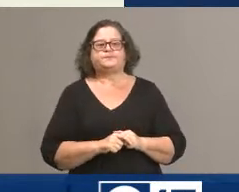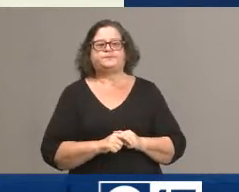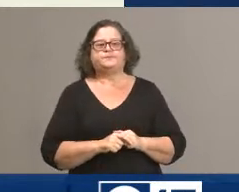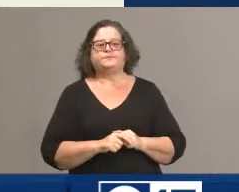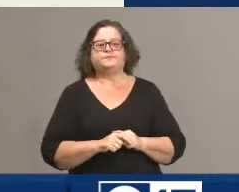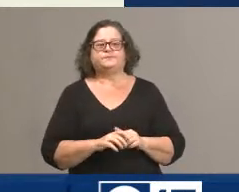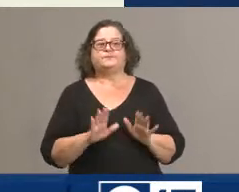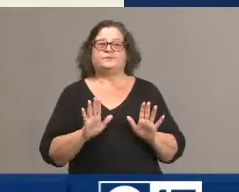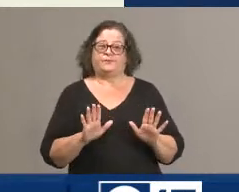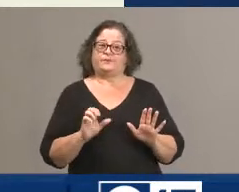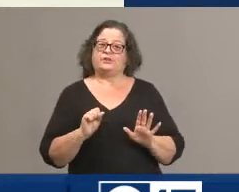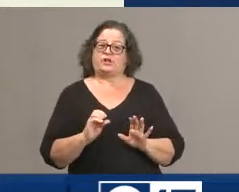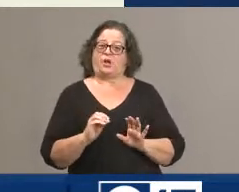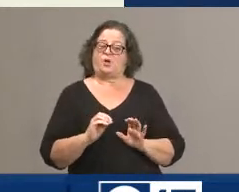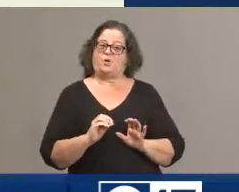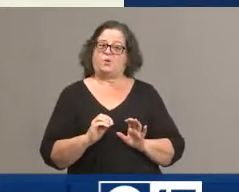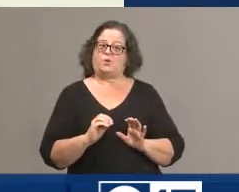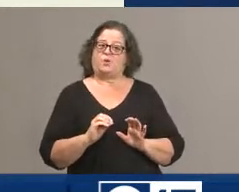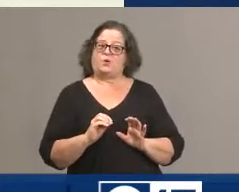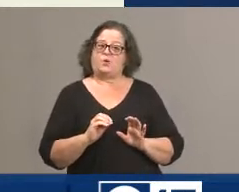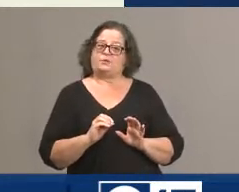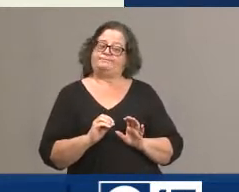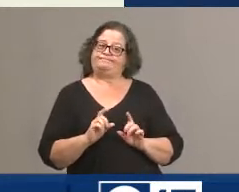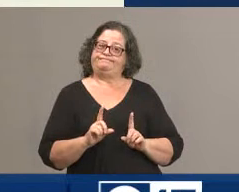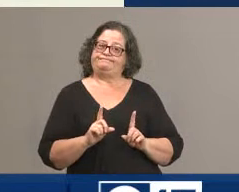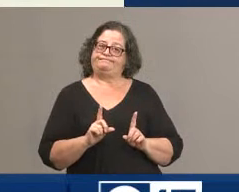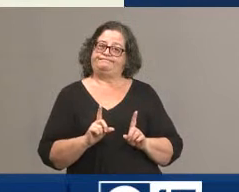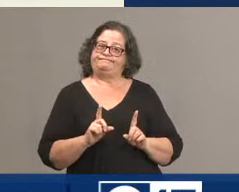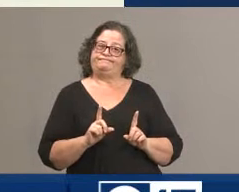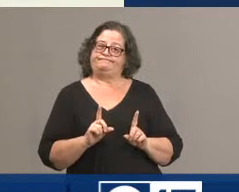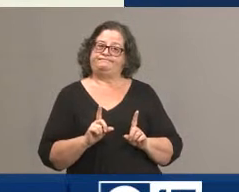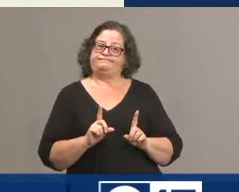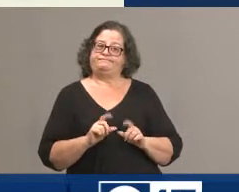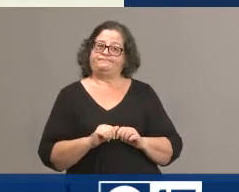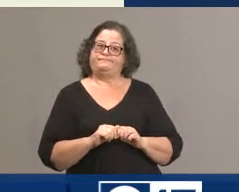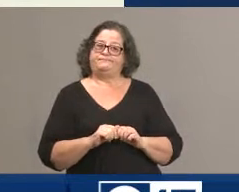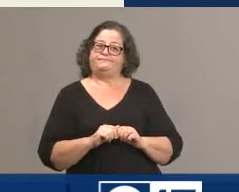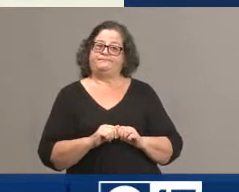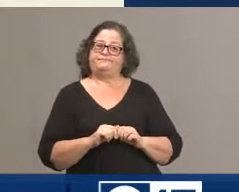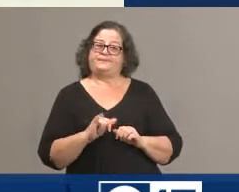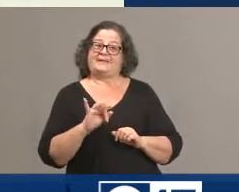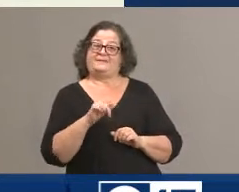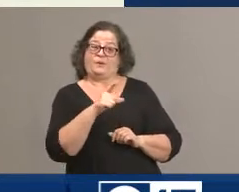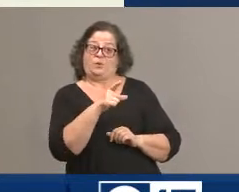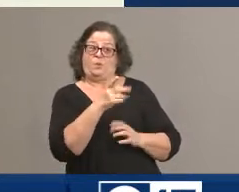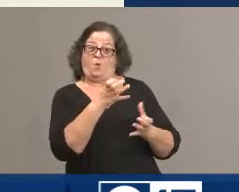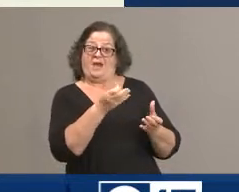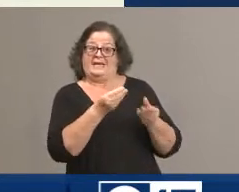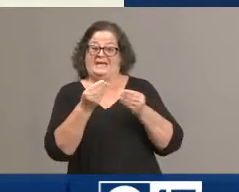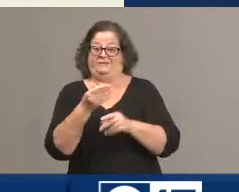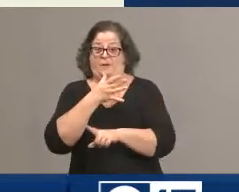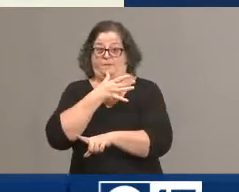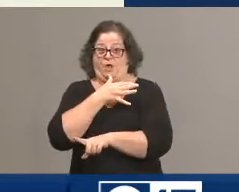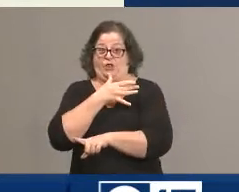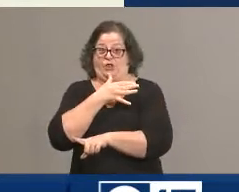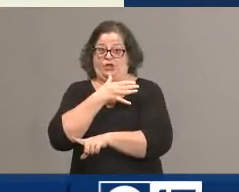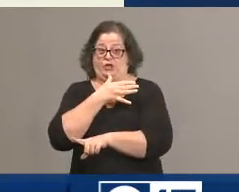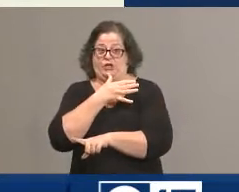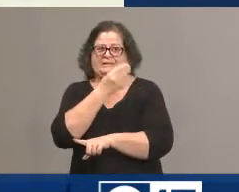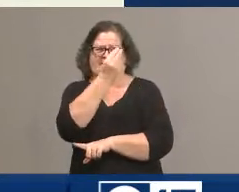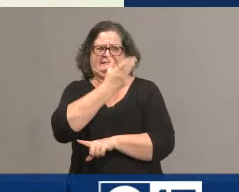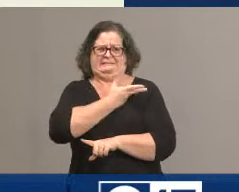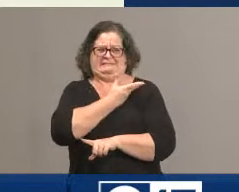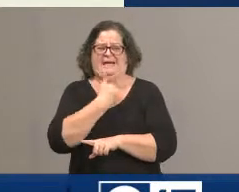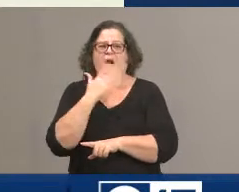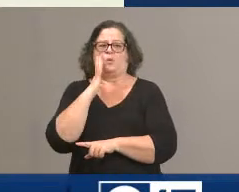Arizonans information, we'll happily fix it for them and make it easier and convenient. The other thing I want to